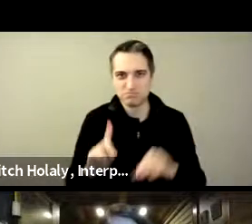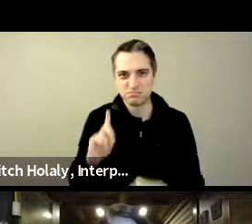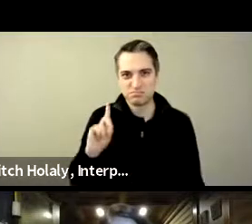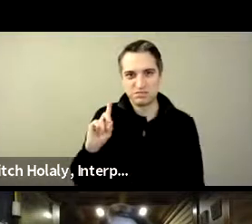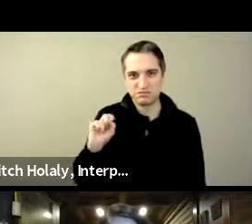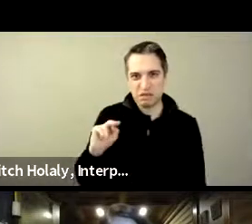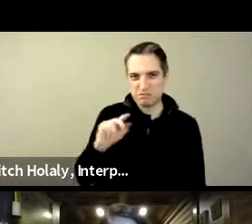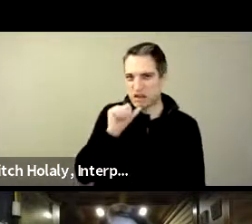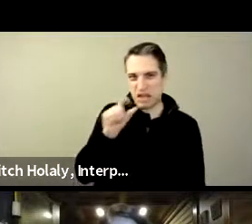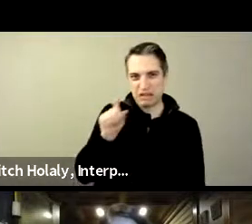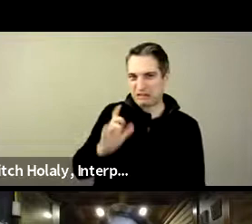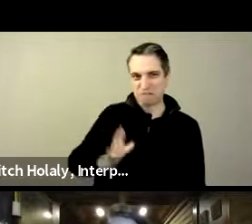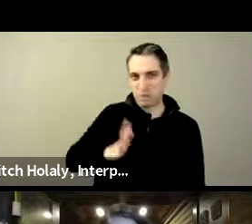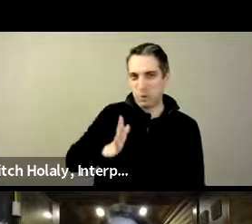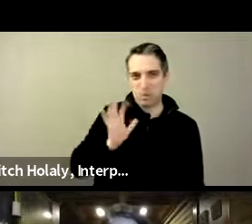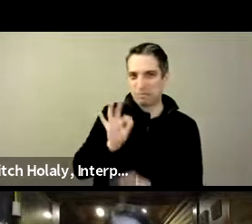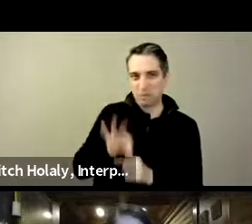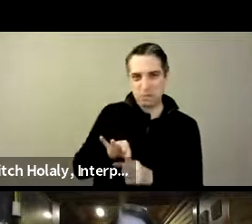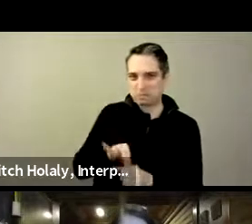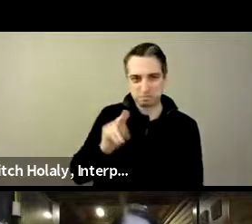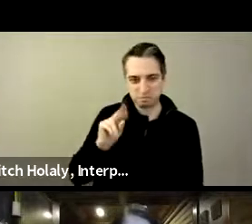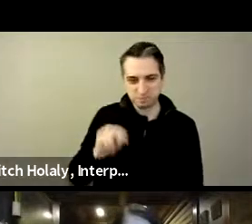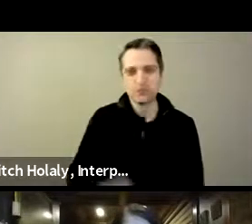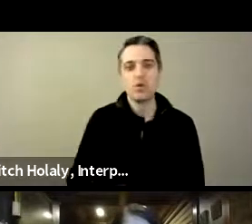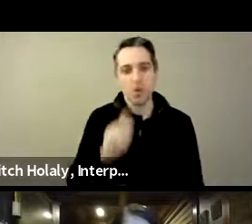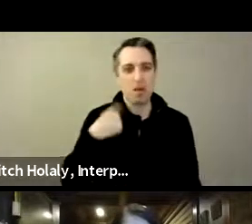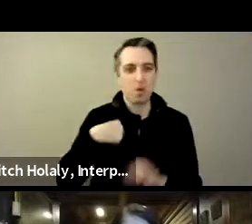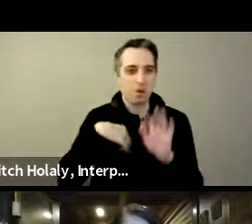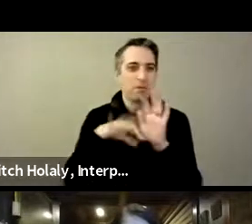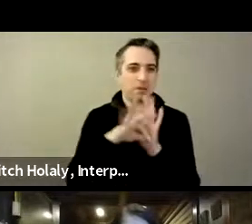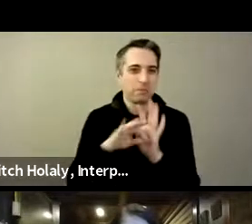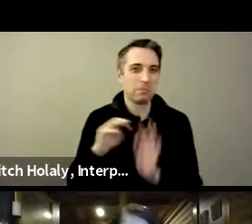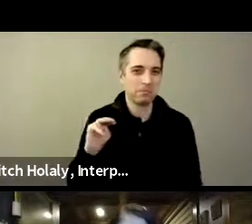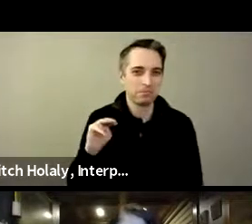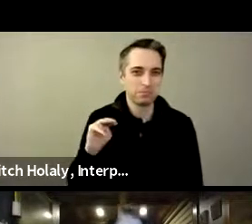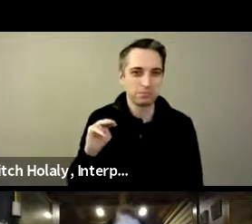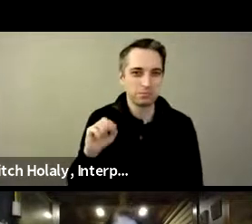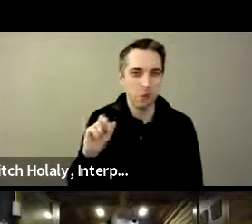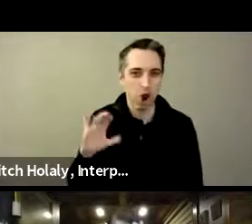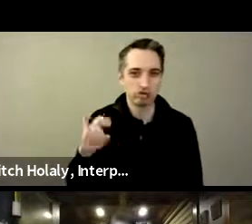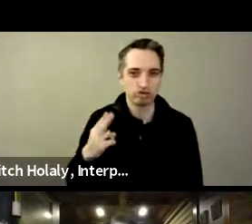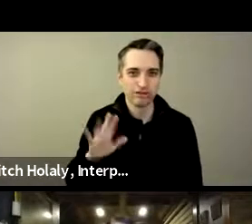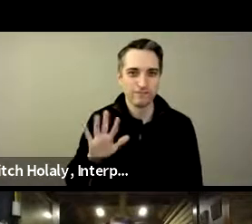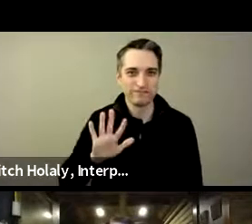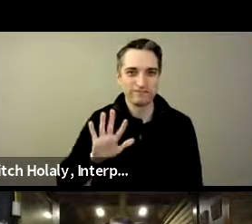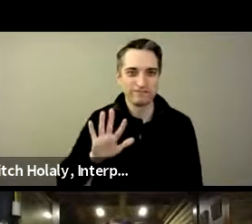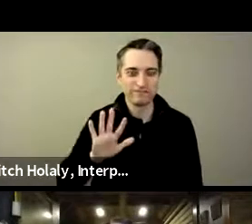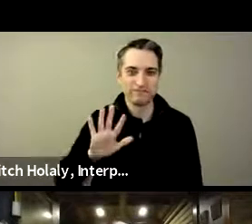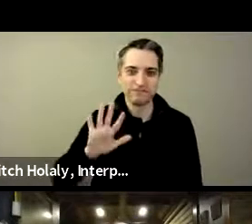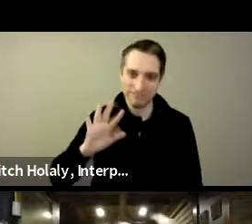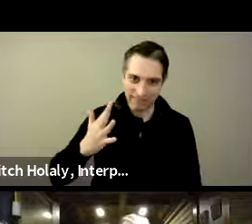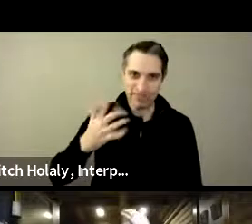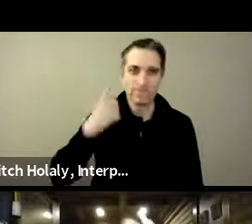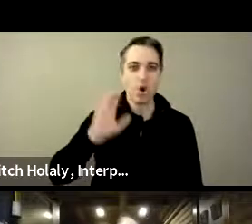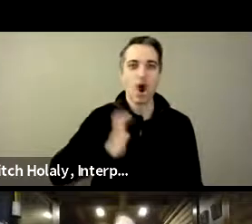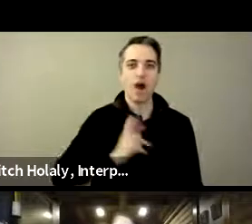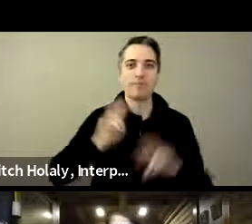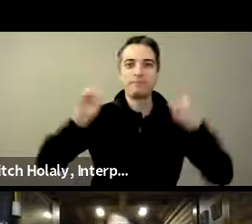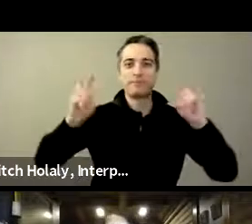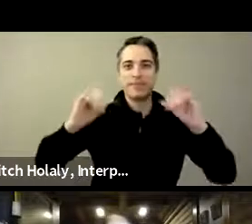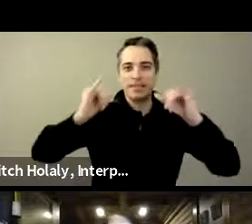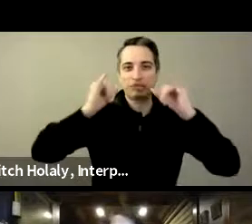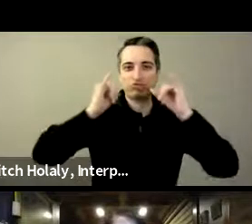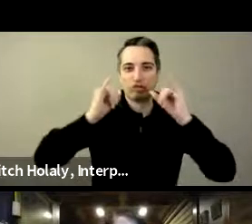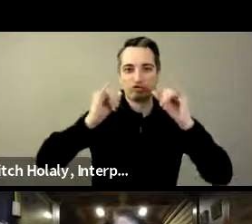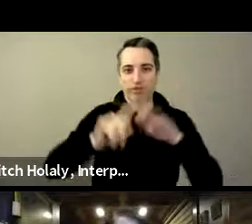reason for a formal vote. Okay, very good. So we have selected March 5th as a date for our instructional retreat. I will be working with